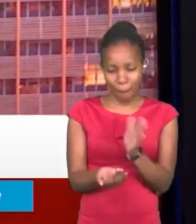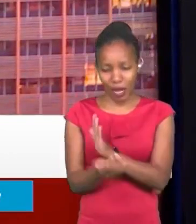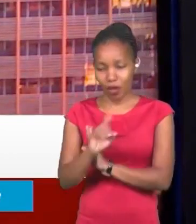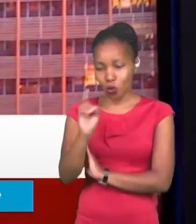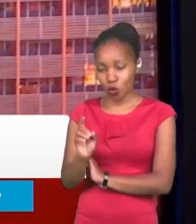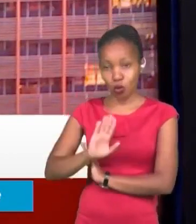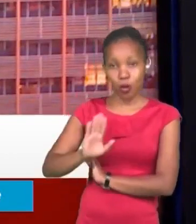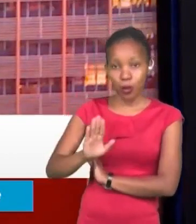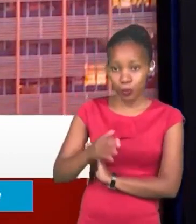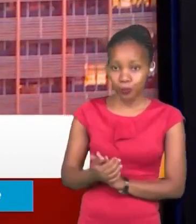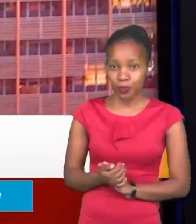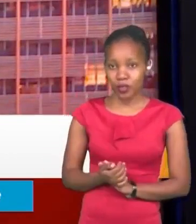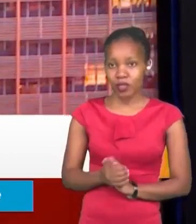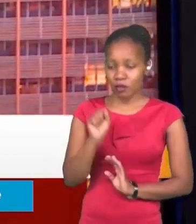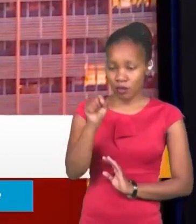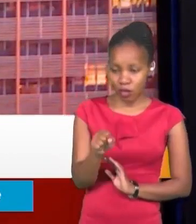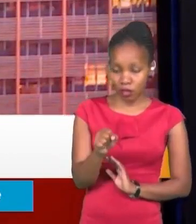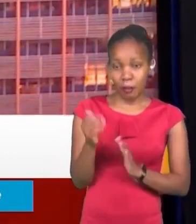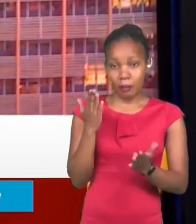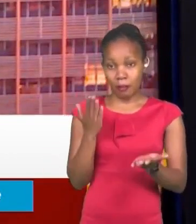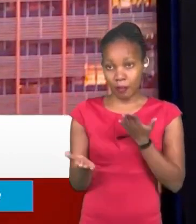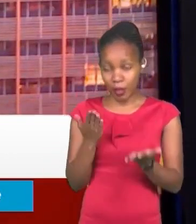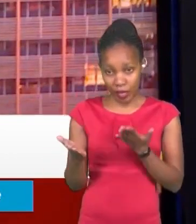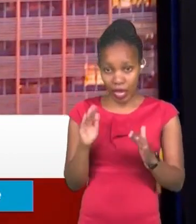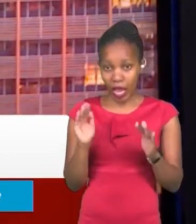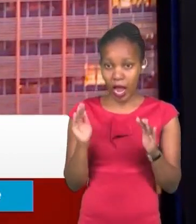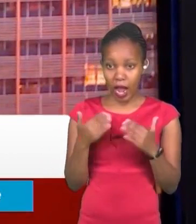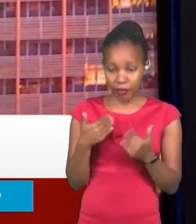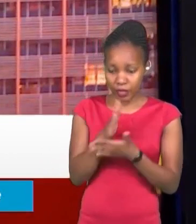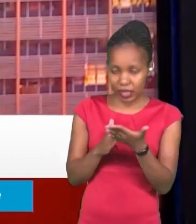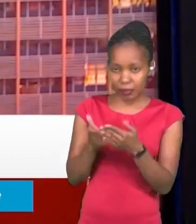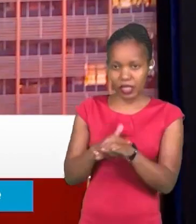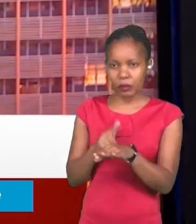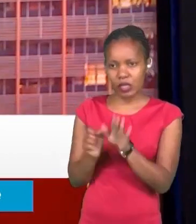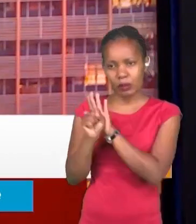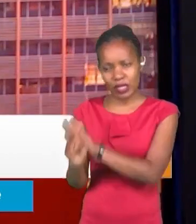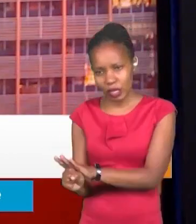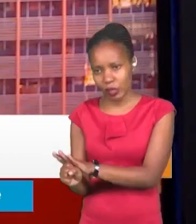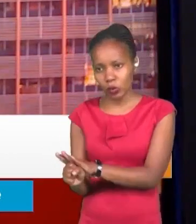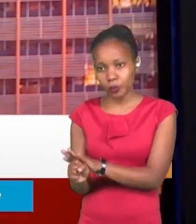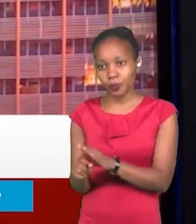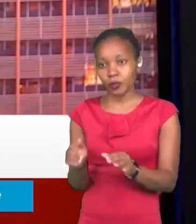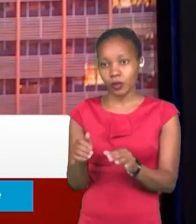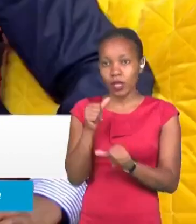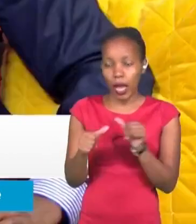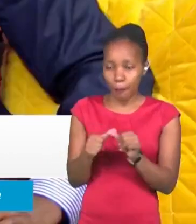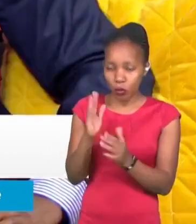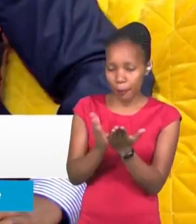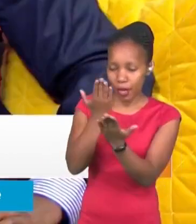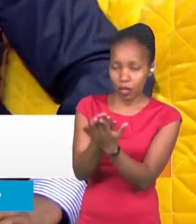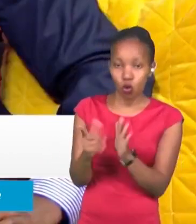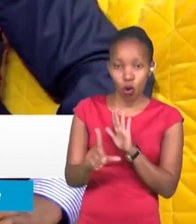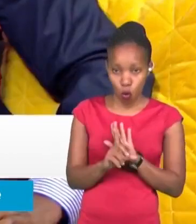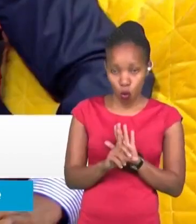question, yes, it may appear that there sometimes is discrimination with regards to the application of the